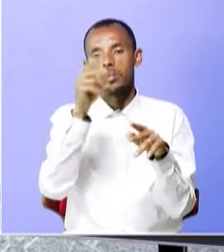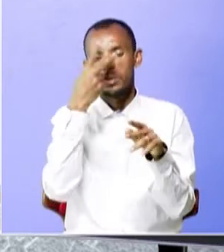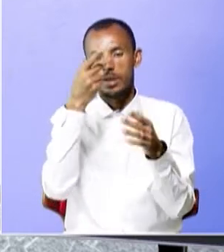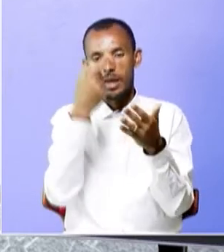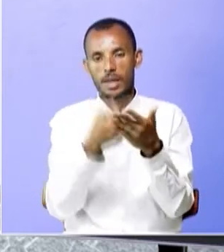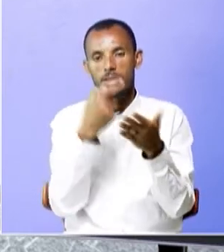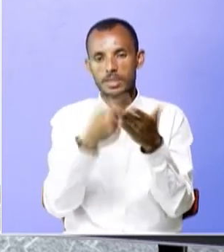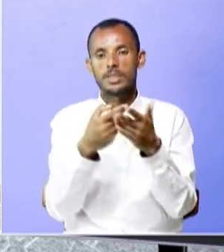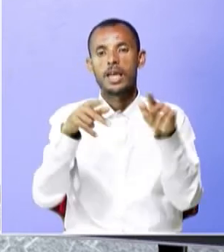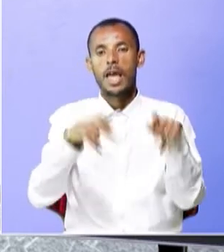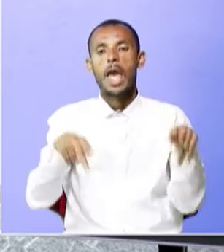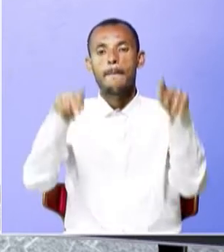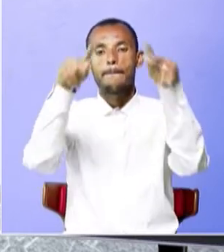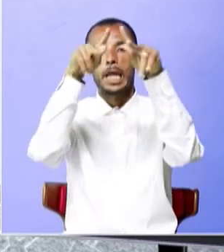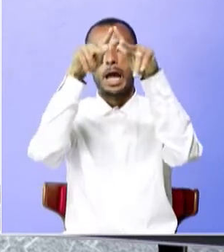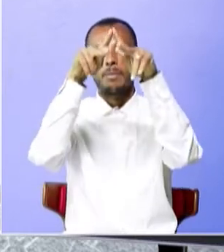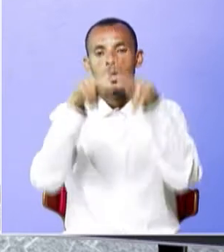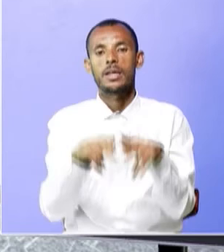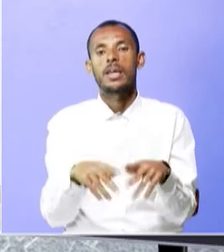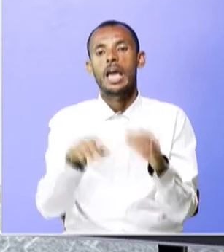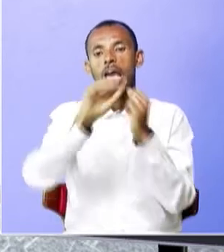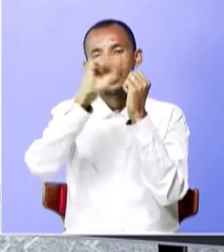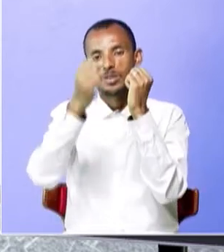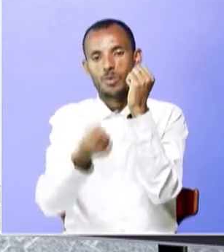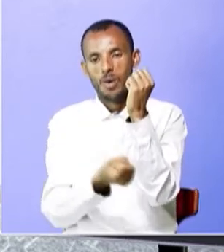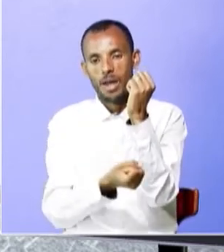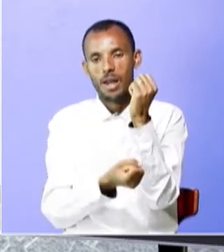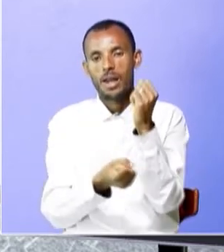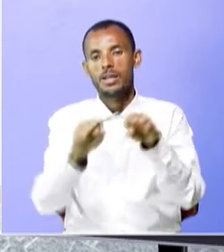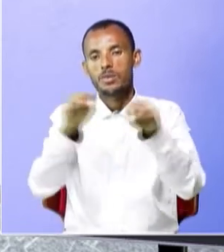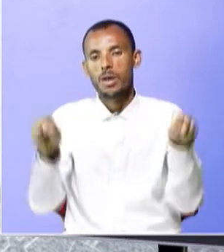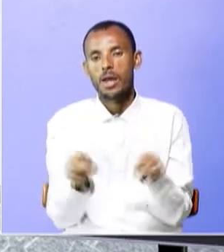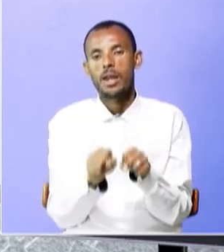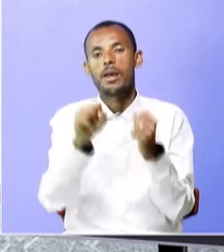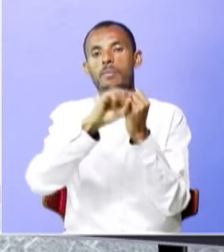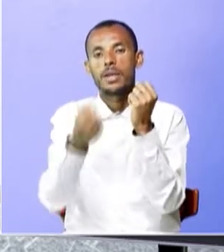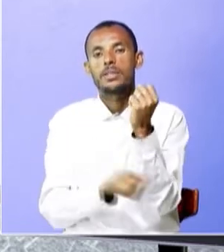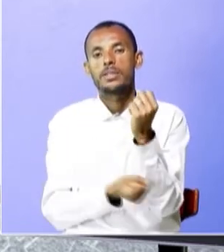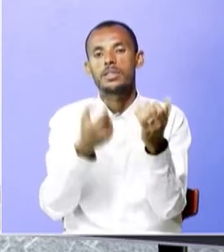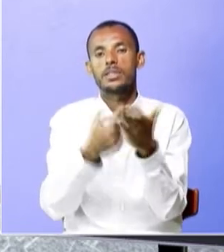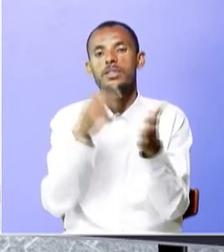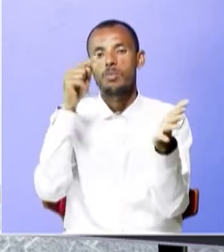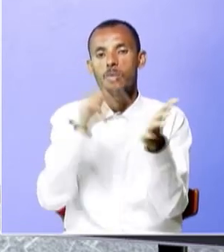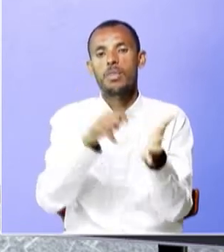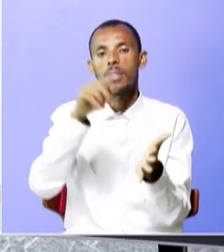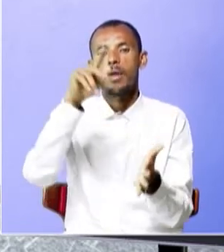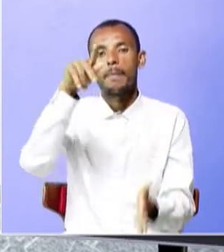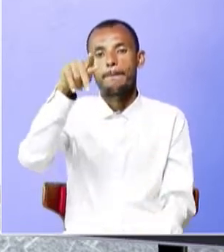a pyramid with a square base, and this point P,